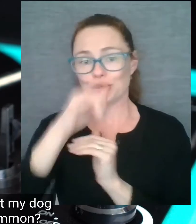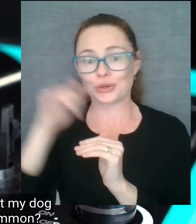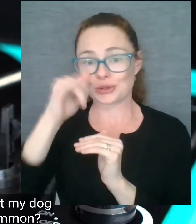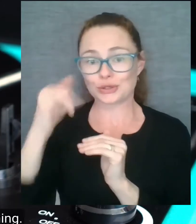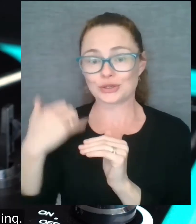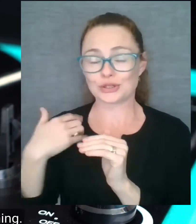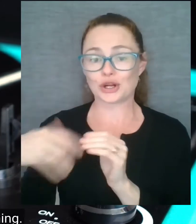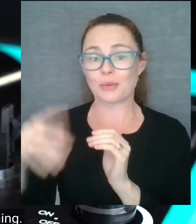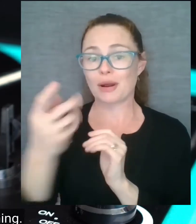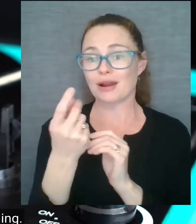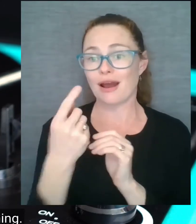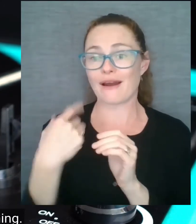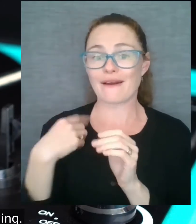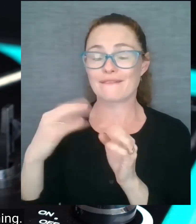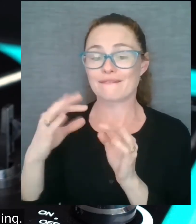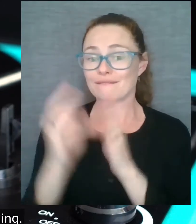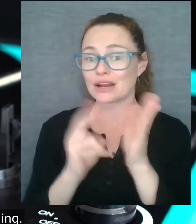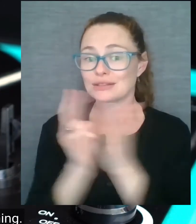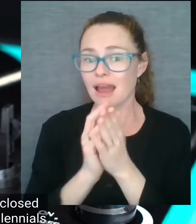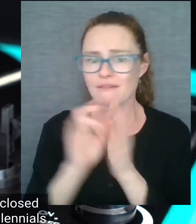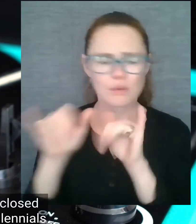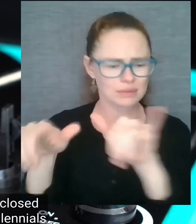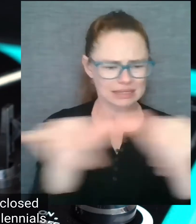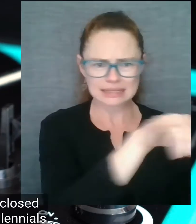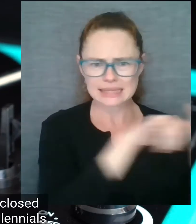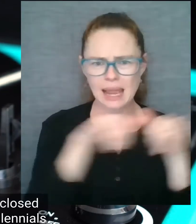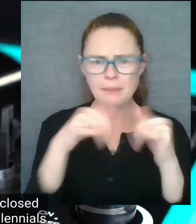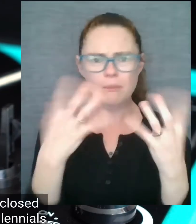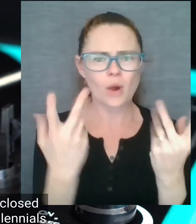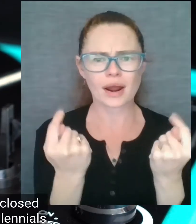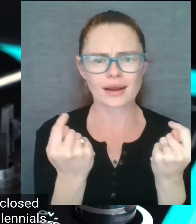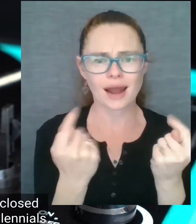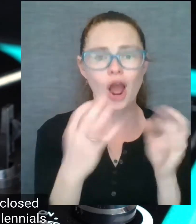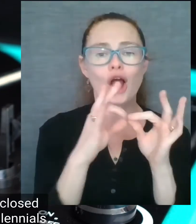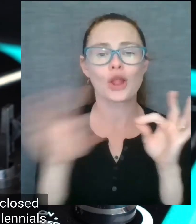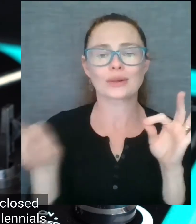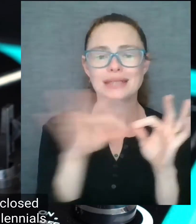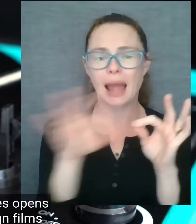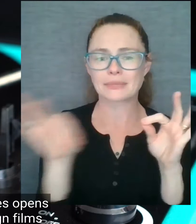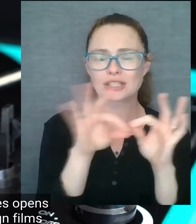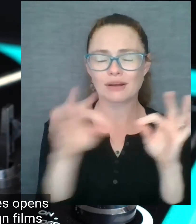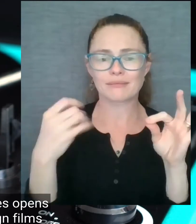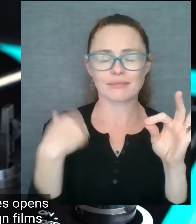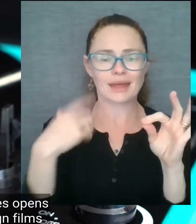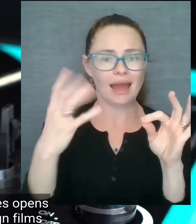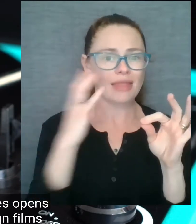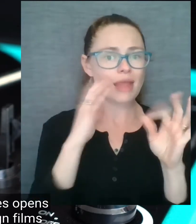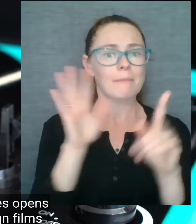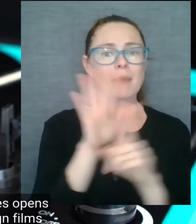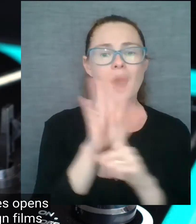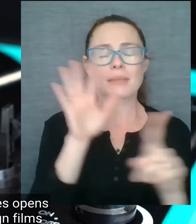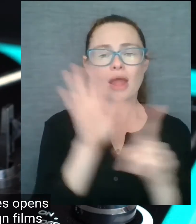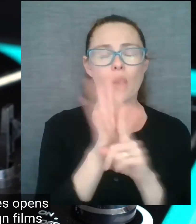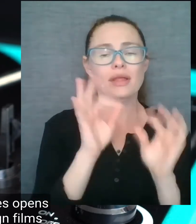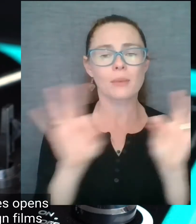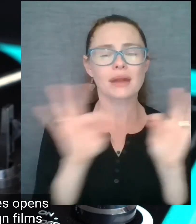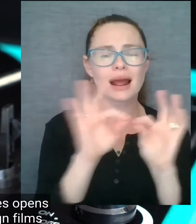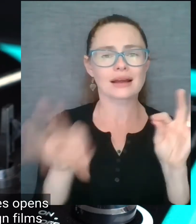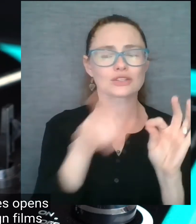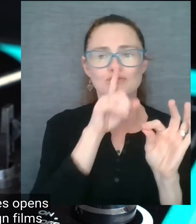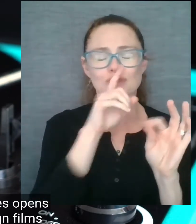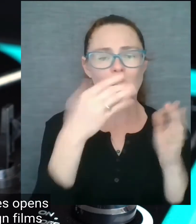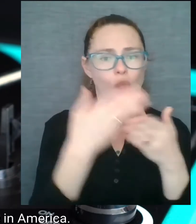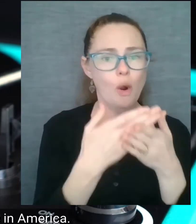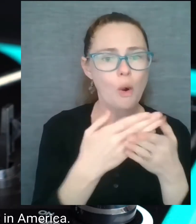common? Closed captioning. The popularity of closed captioning with millennials and Gen Z audiences opens the doors to